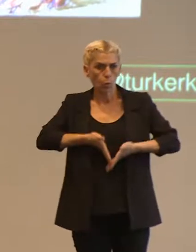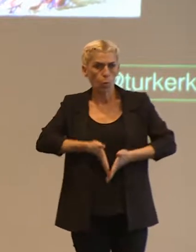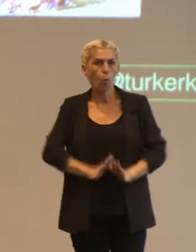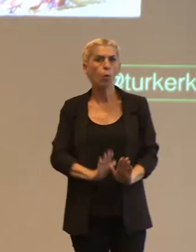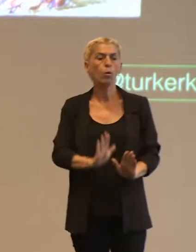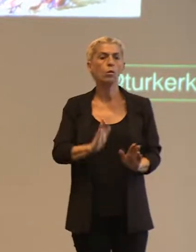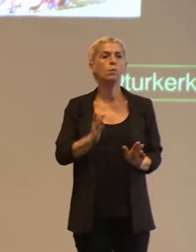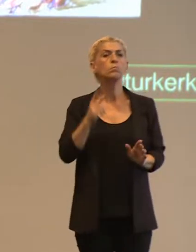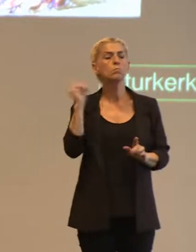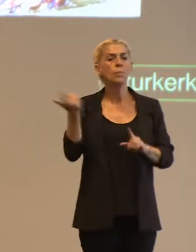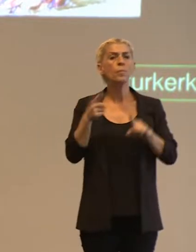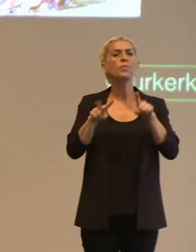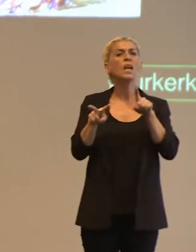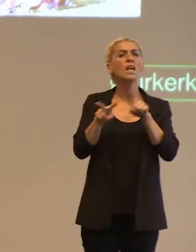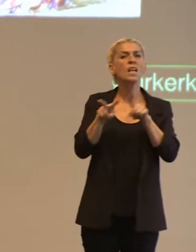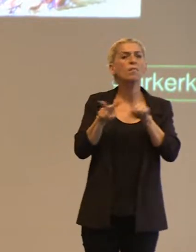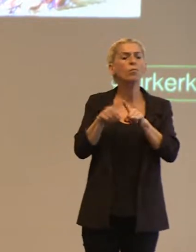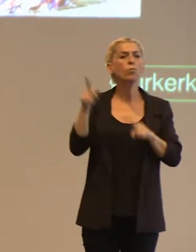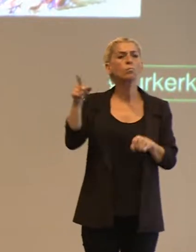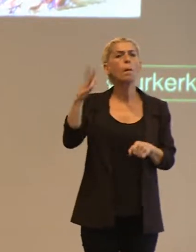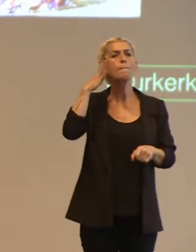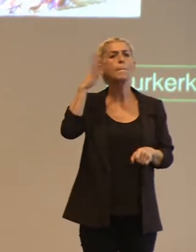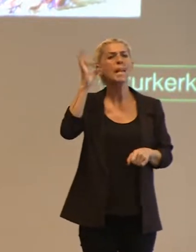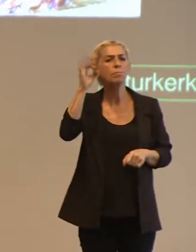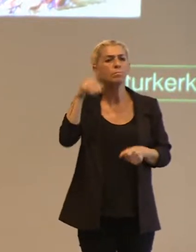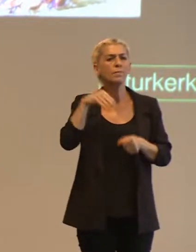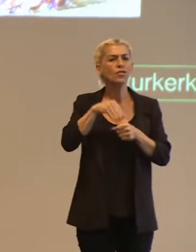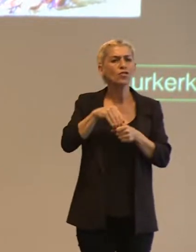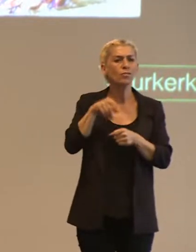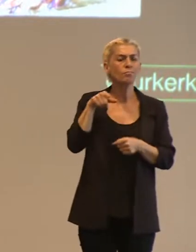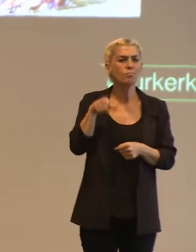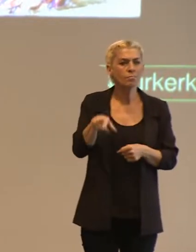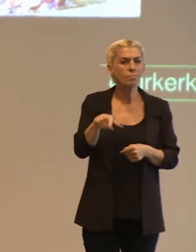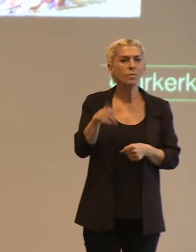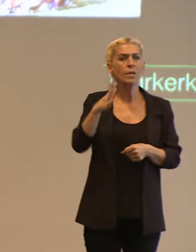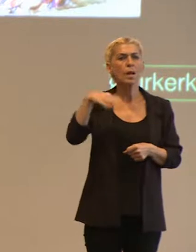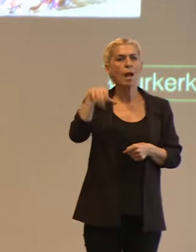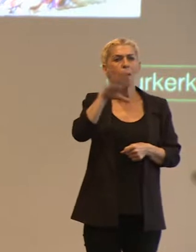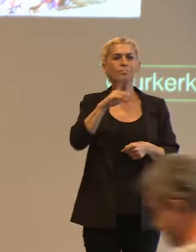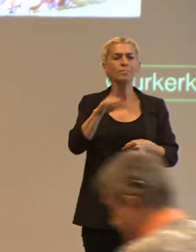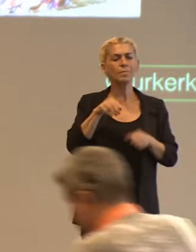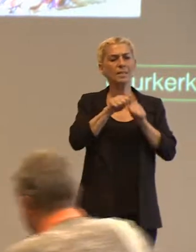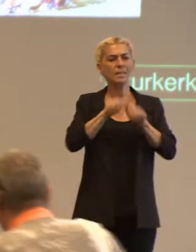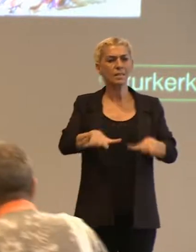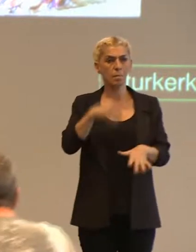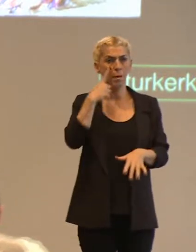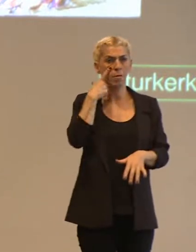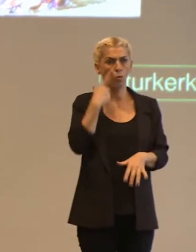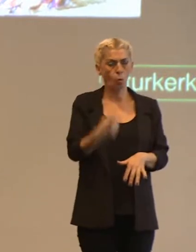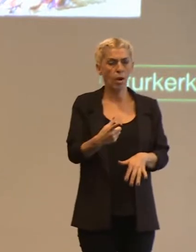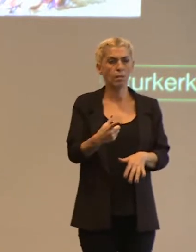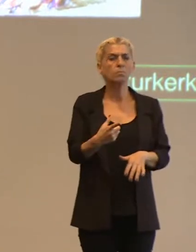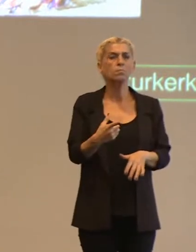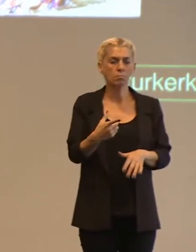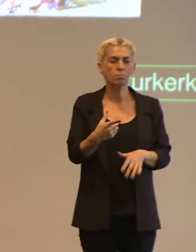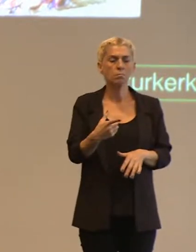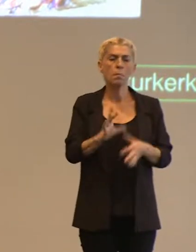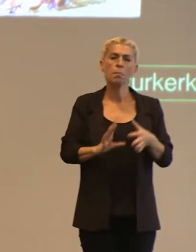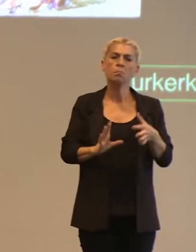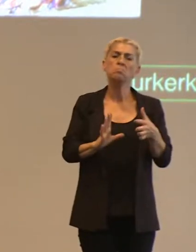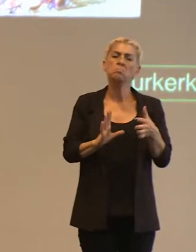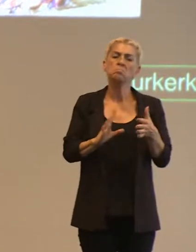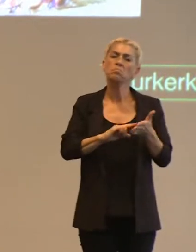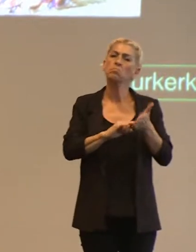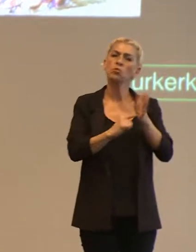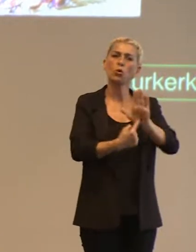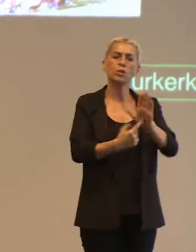i'm going back to the initial question we have so there is i call it the newton descartes paradigm